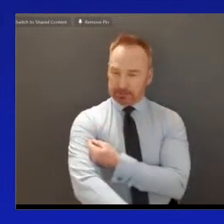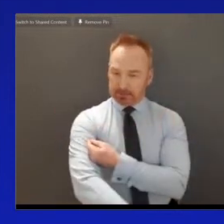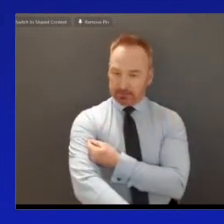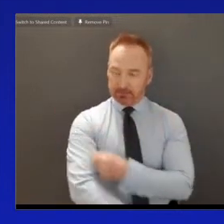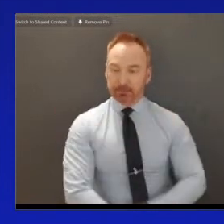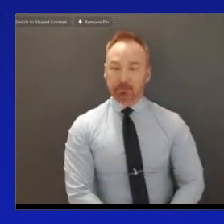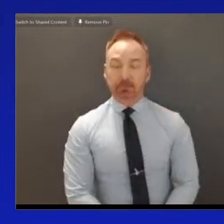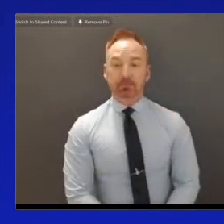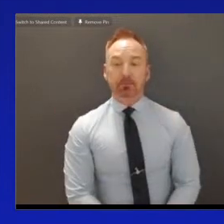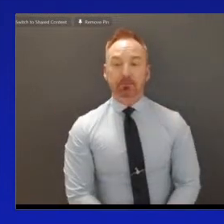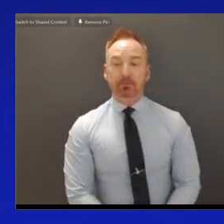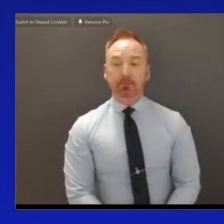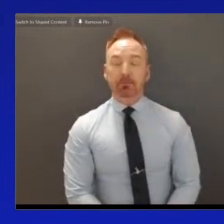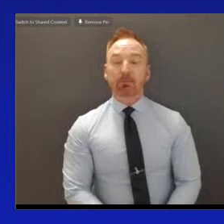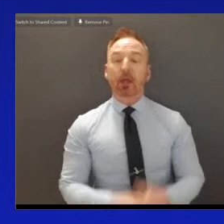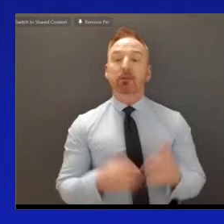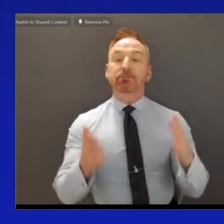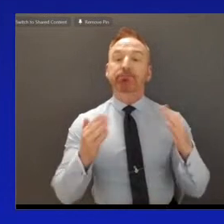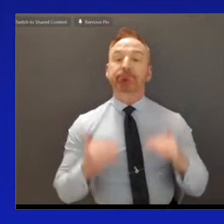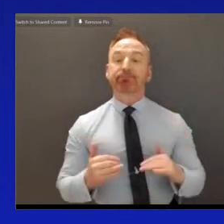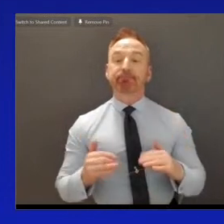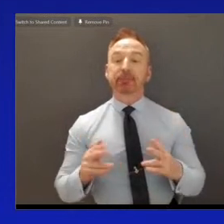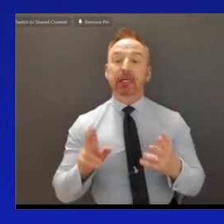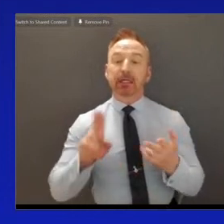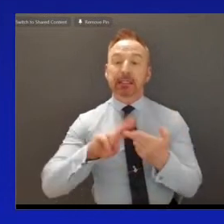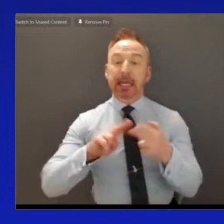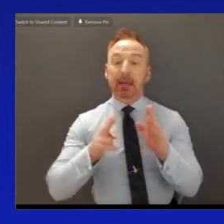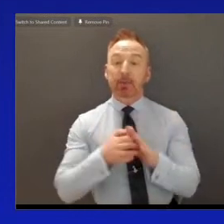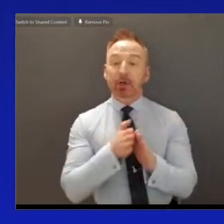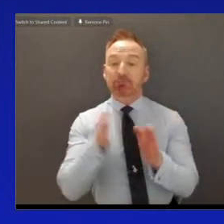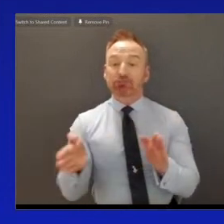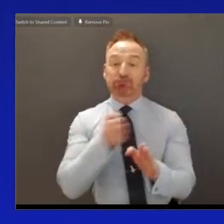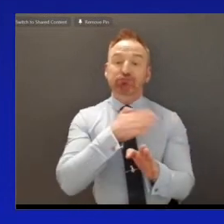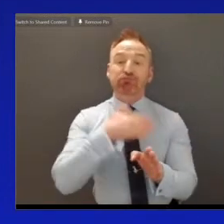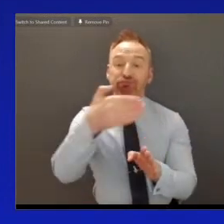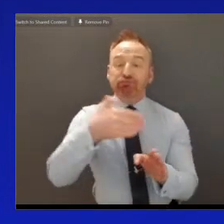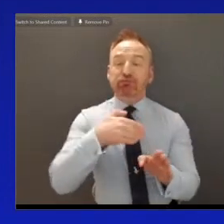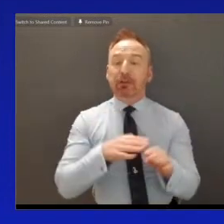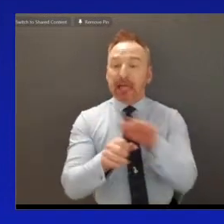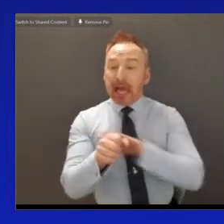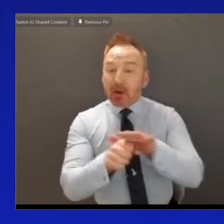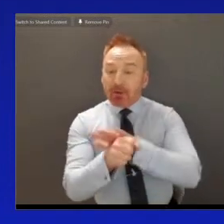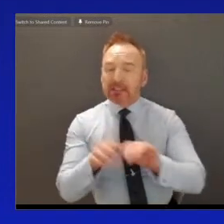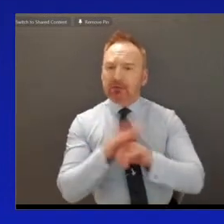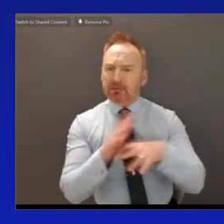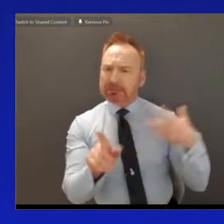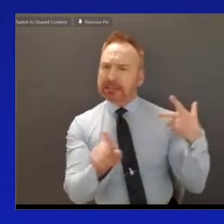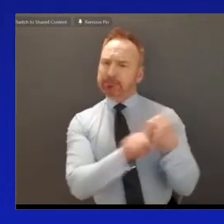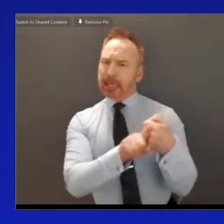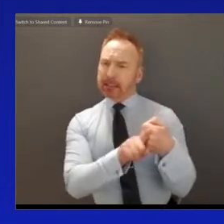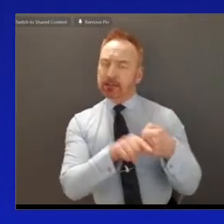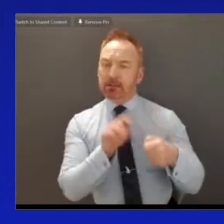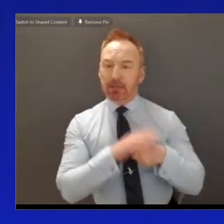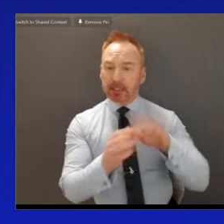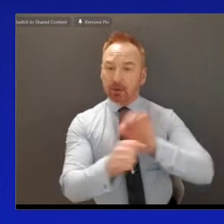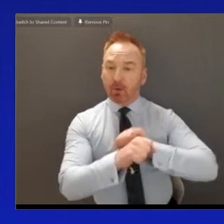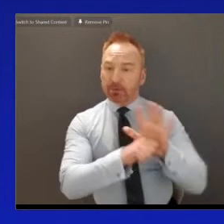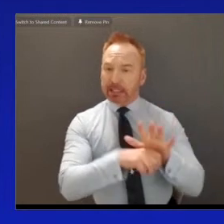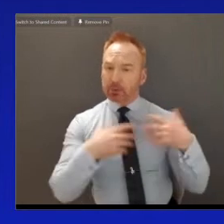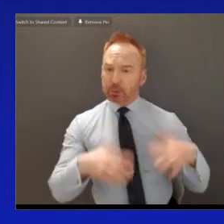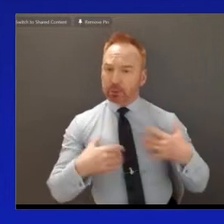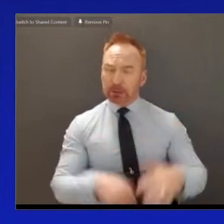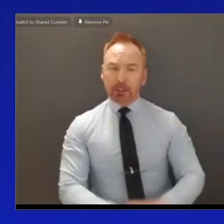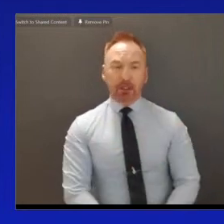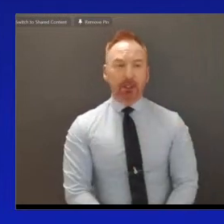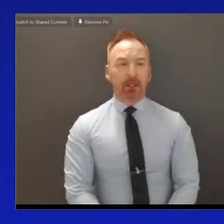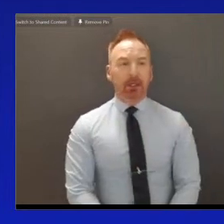When it comes to neighborhoods that have been more affected by COVID-19, again, we'll build on